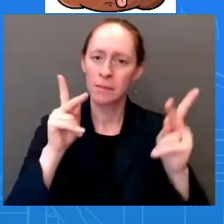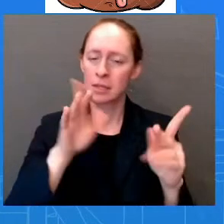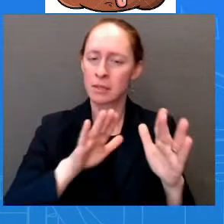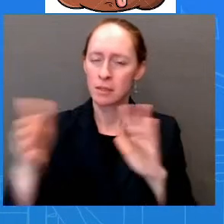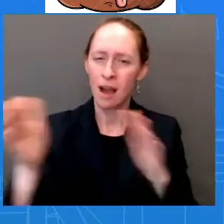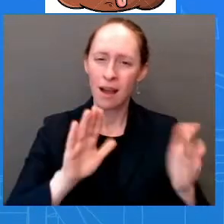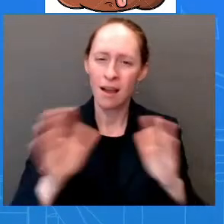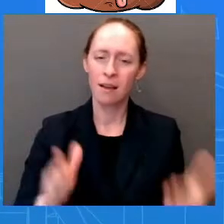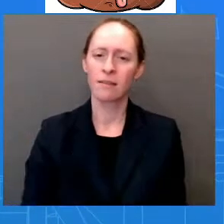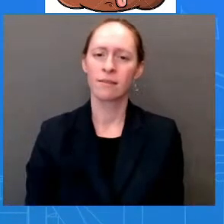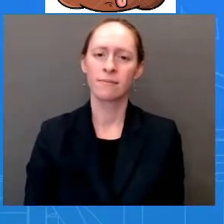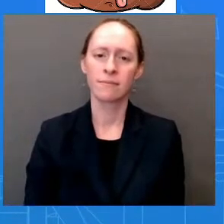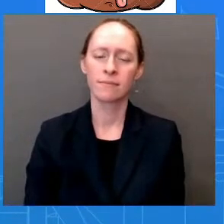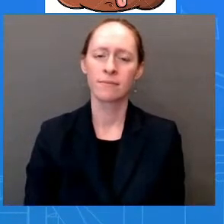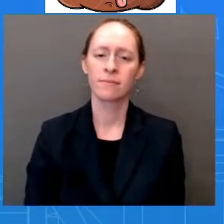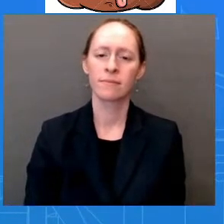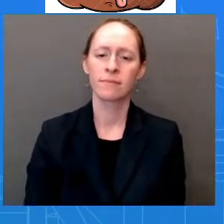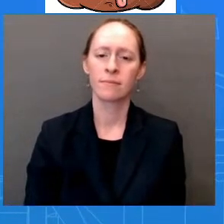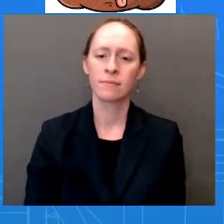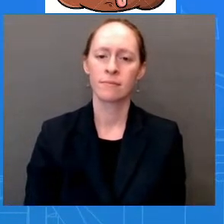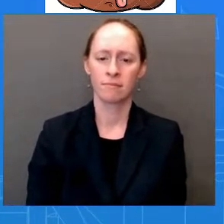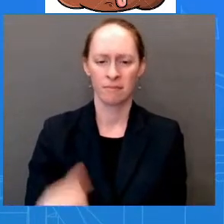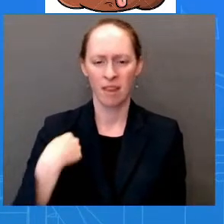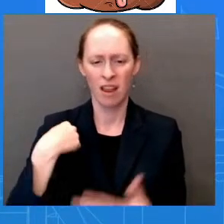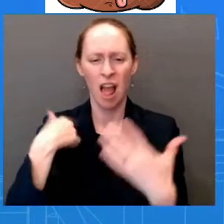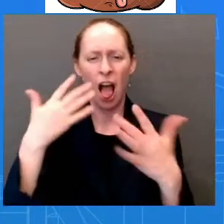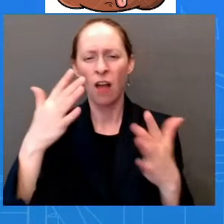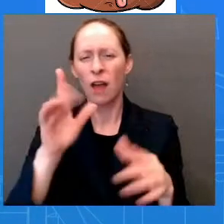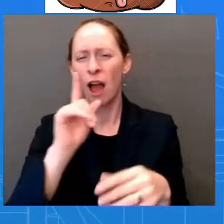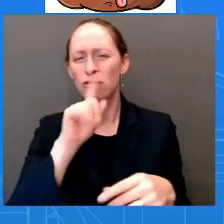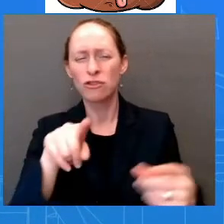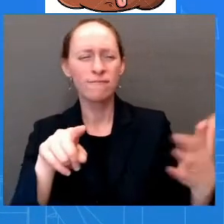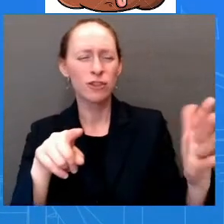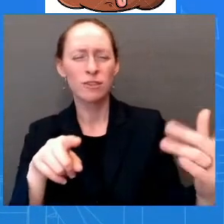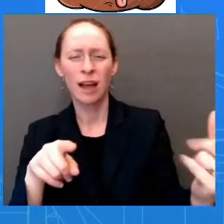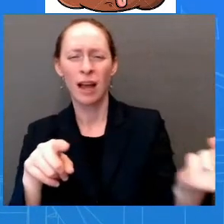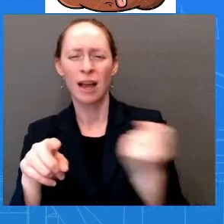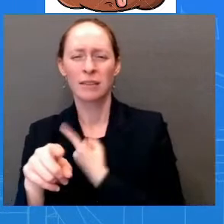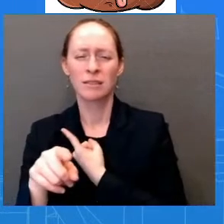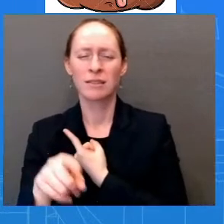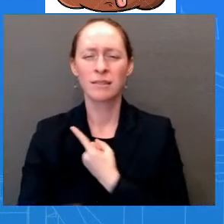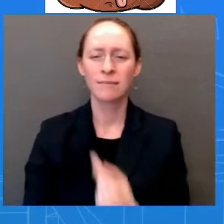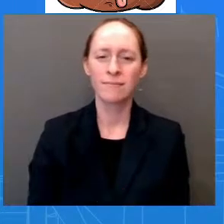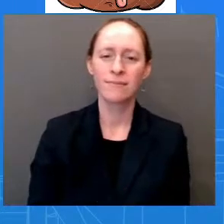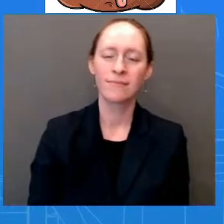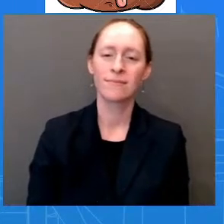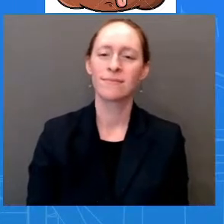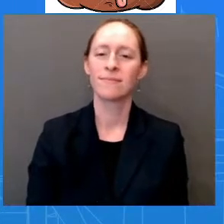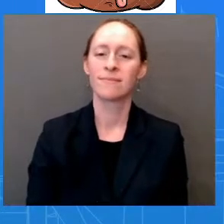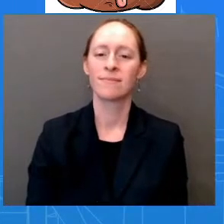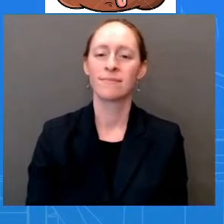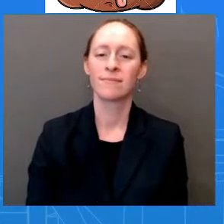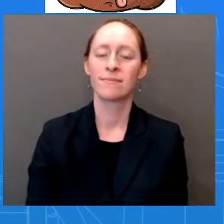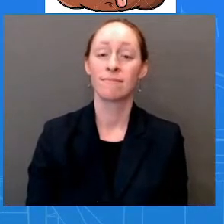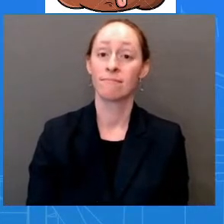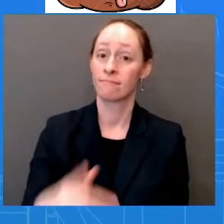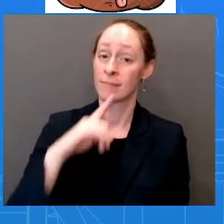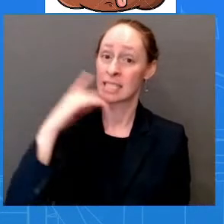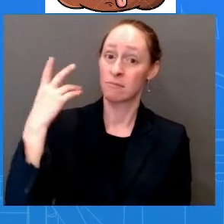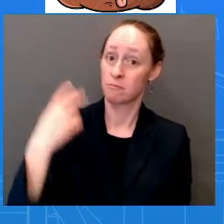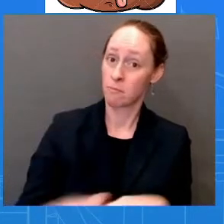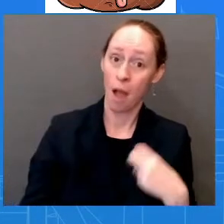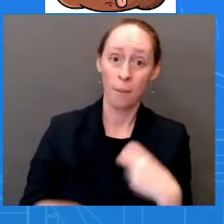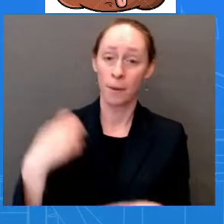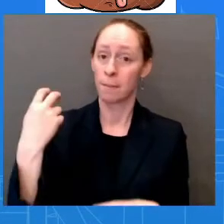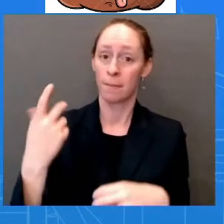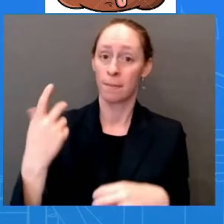the other questions, was the continuation of multiple variants evolving over time, completely unlike something like measles.